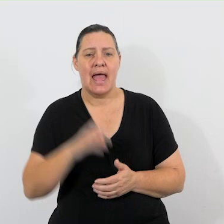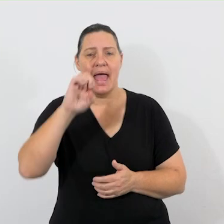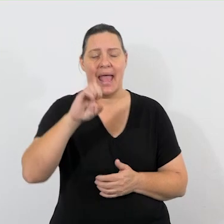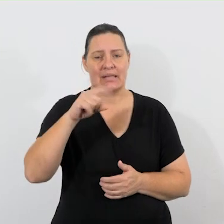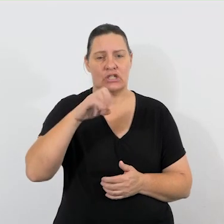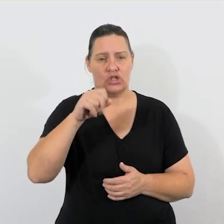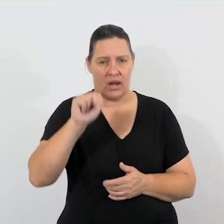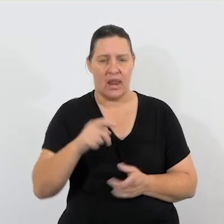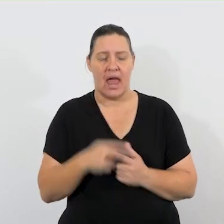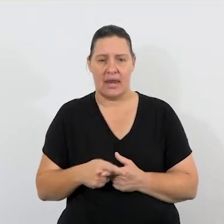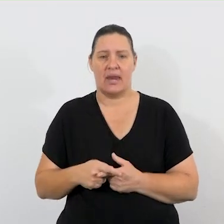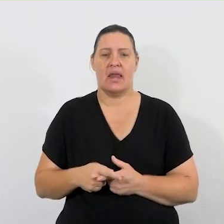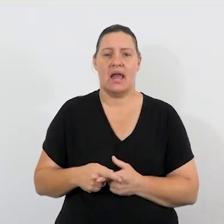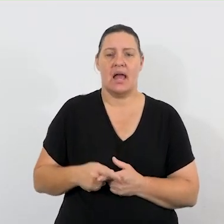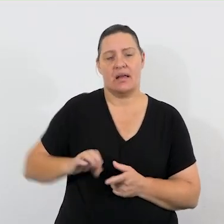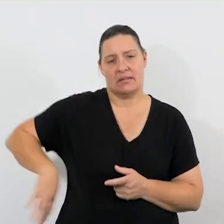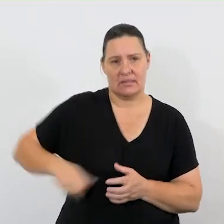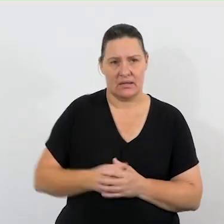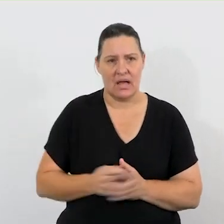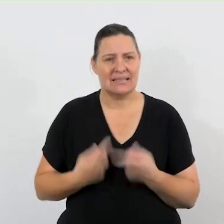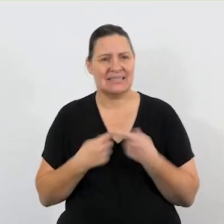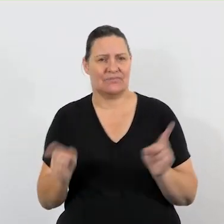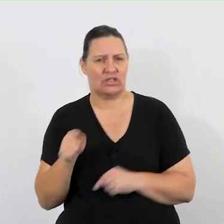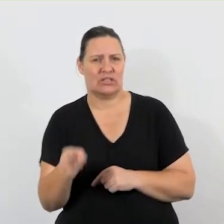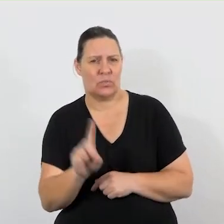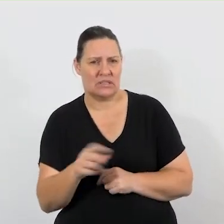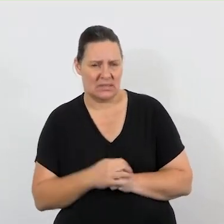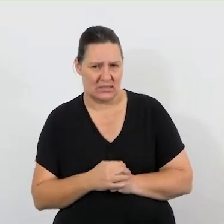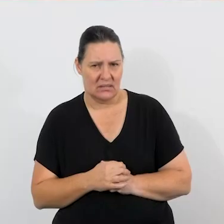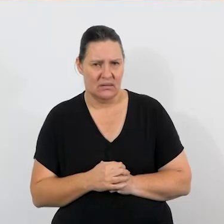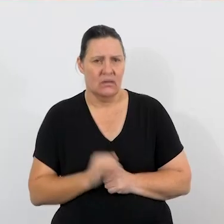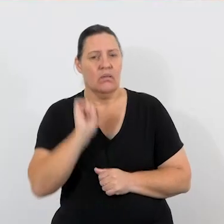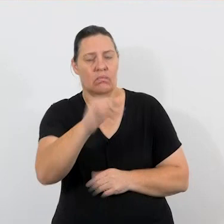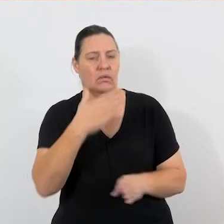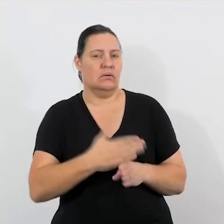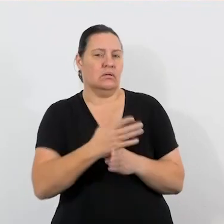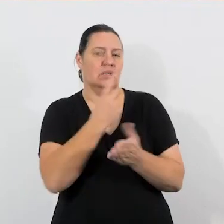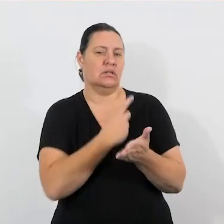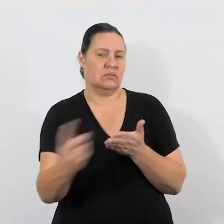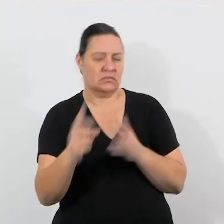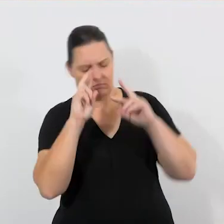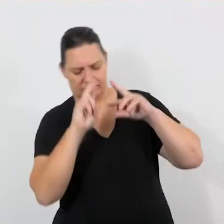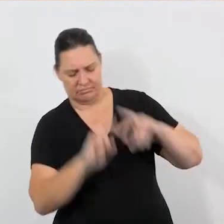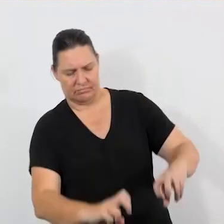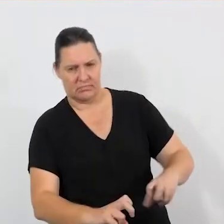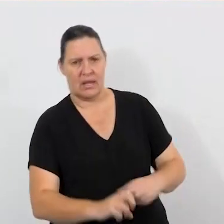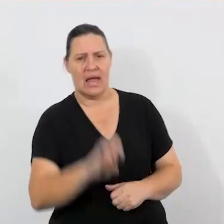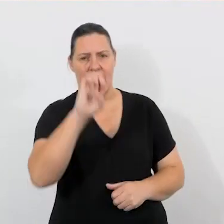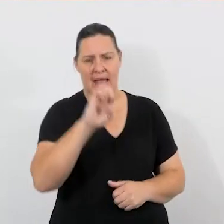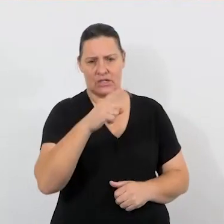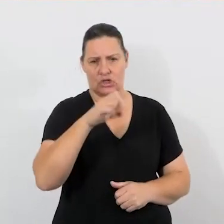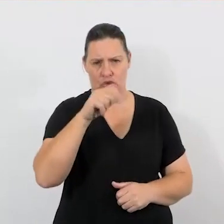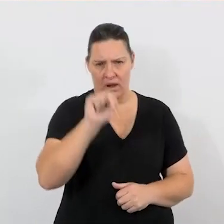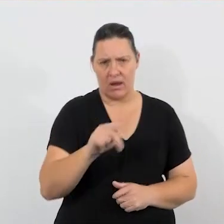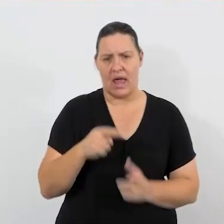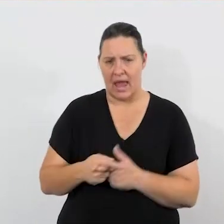excretion and egestion. So what is the difference? So this is your task for the week, to go and research the